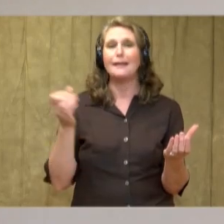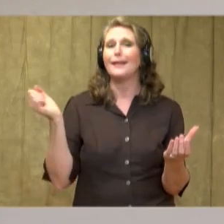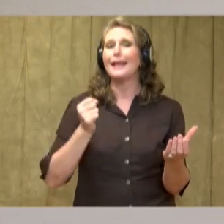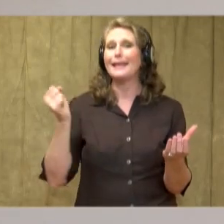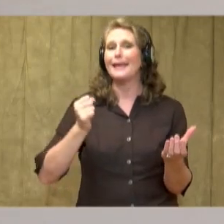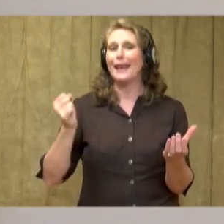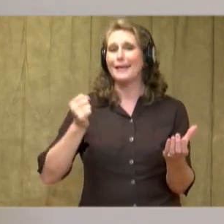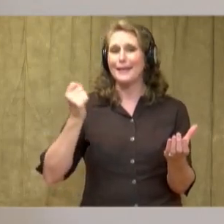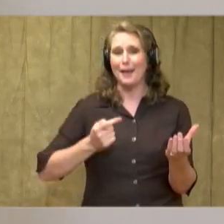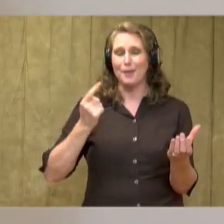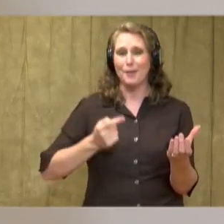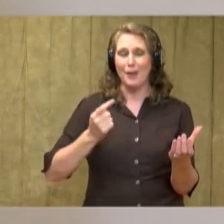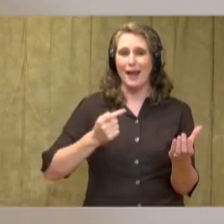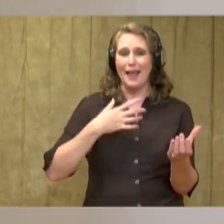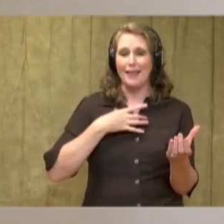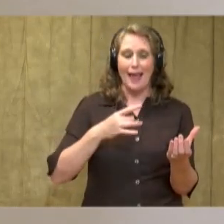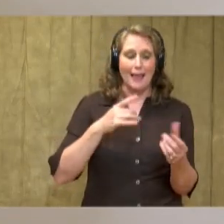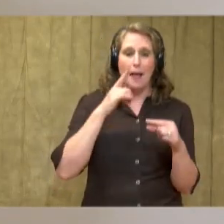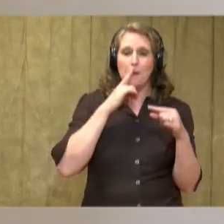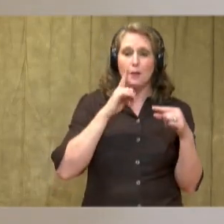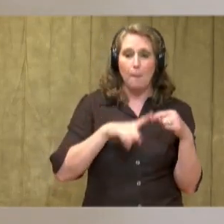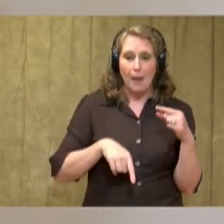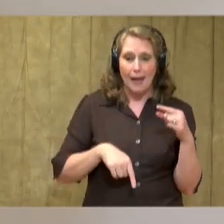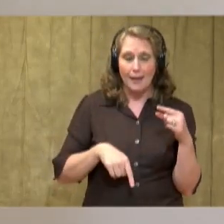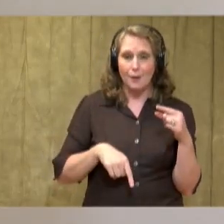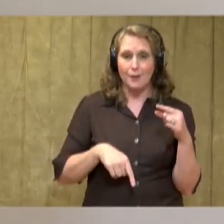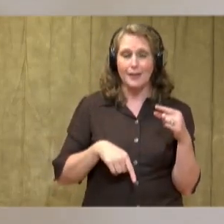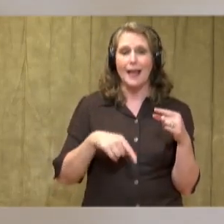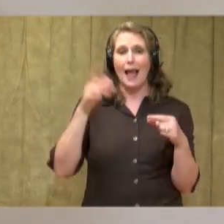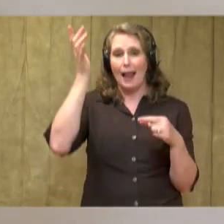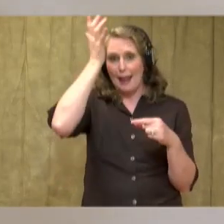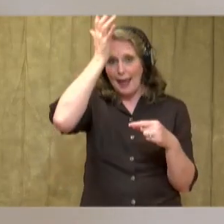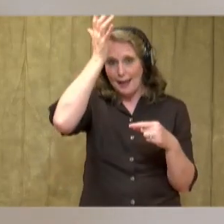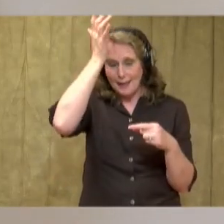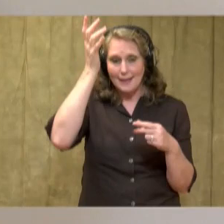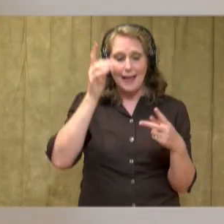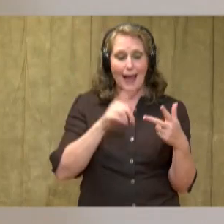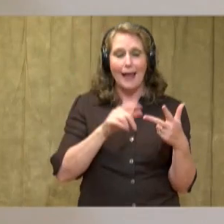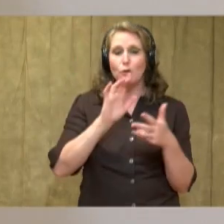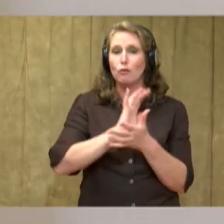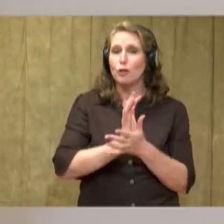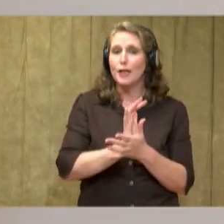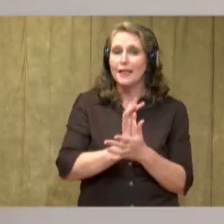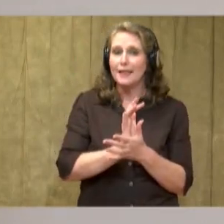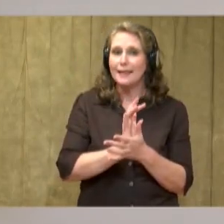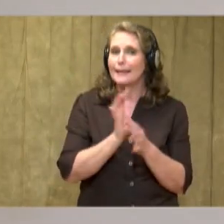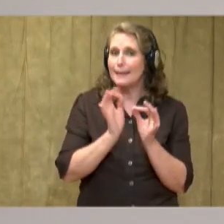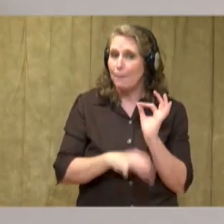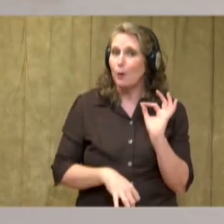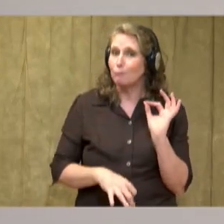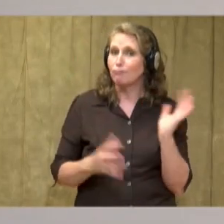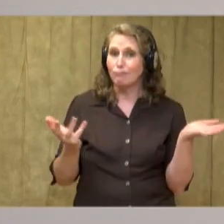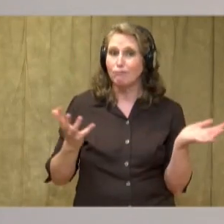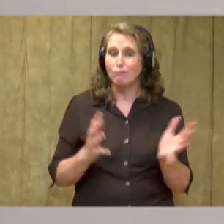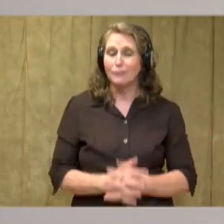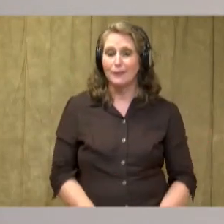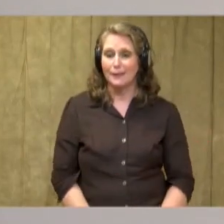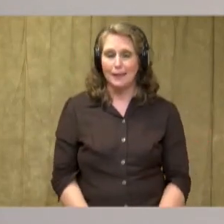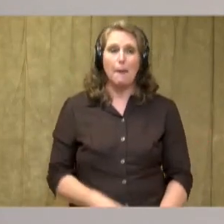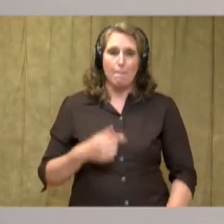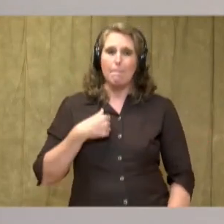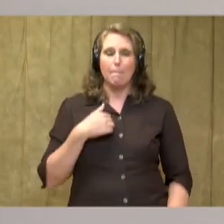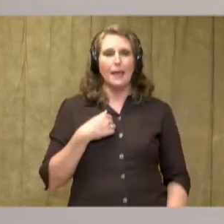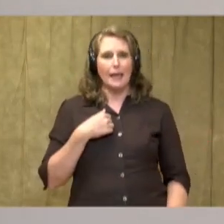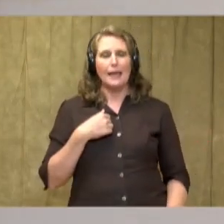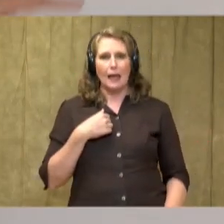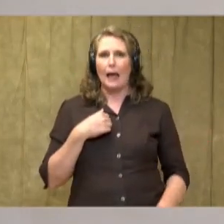Yes, that's right. Dragons like tomatoes, lettuce, and cheese. Keep it pretty simple. Me, I'm kind